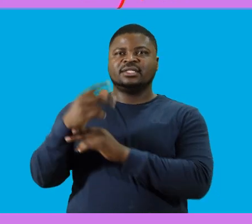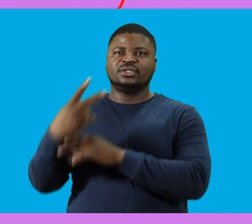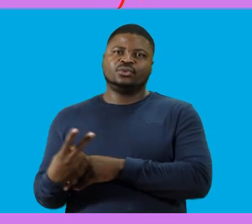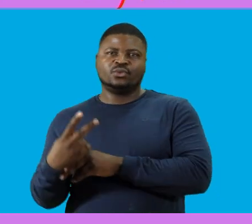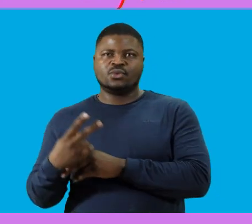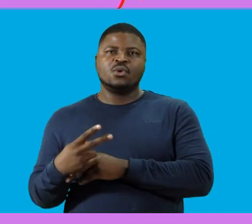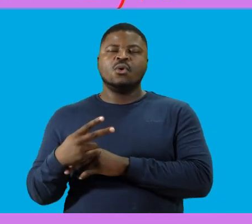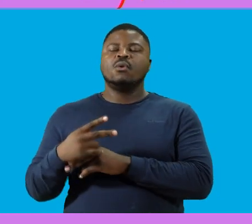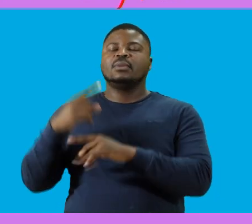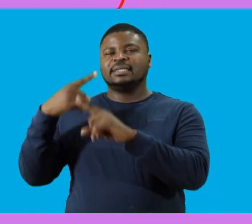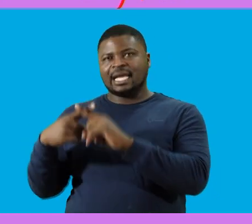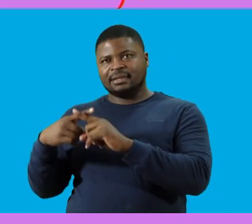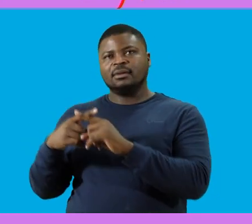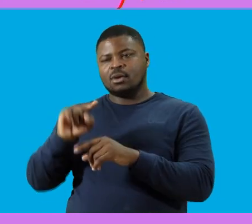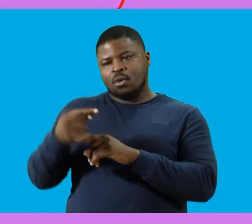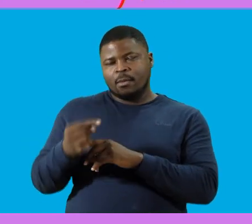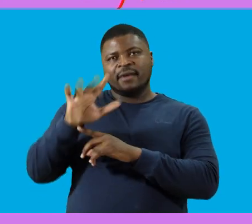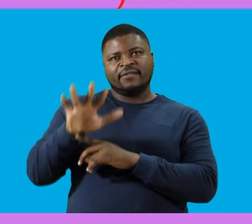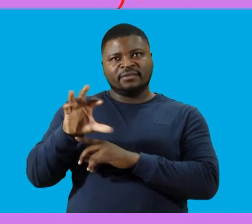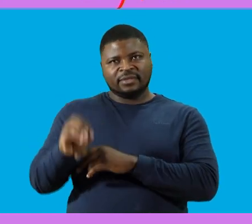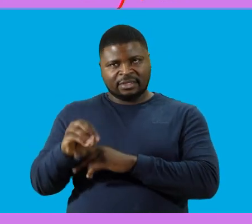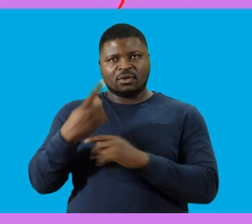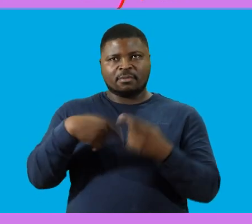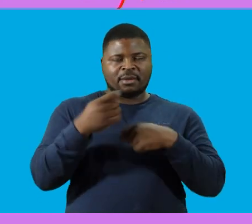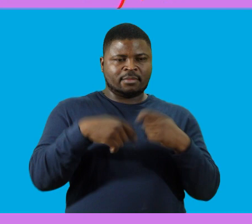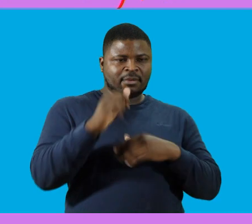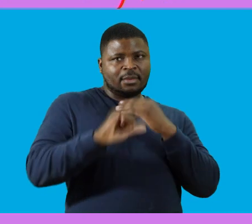562 Rand 50 per month on